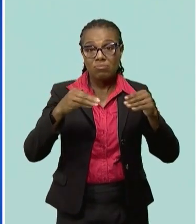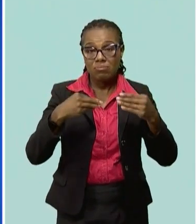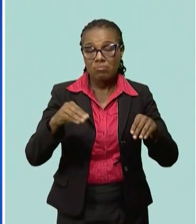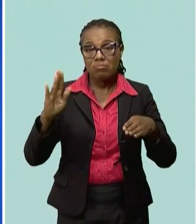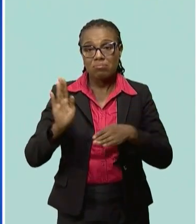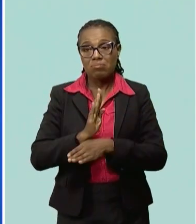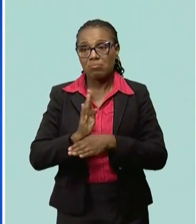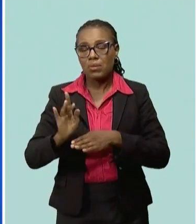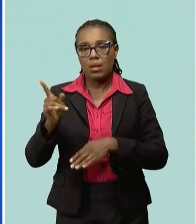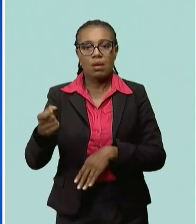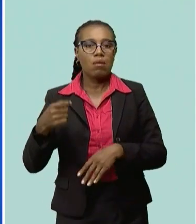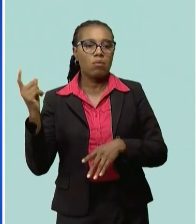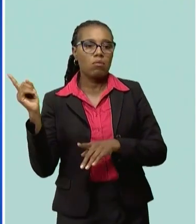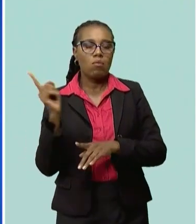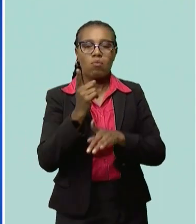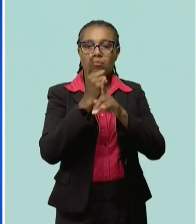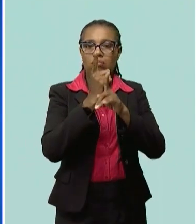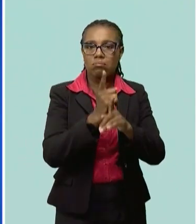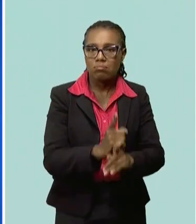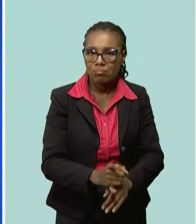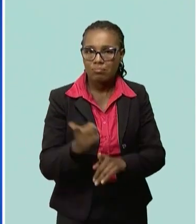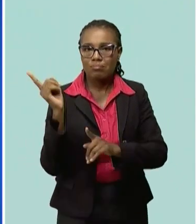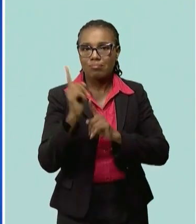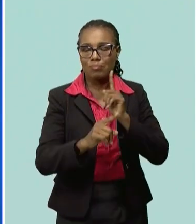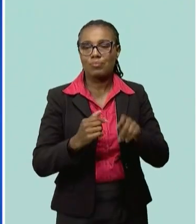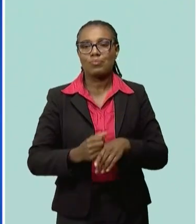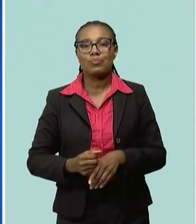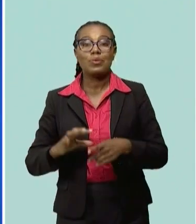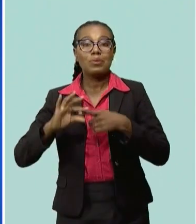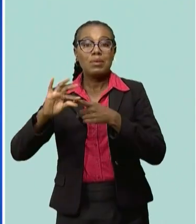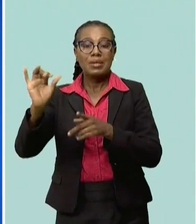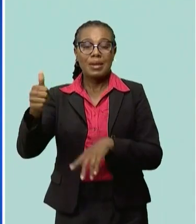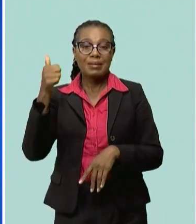aunt was in Barbados, because he was the set-up boy for her.